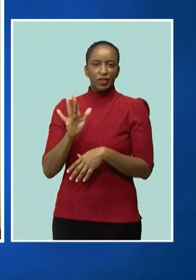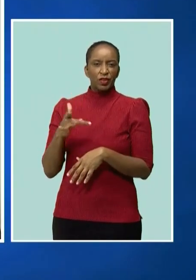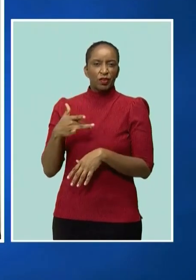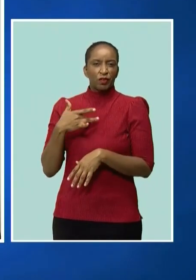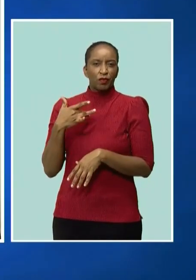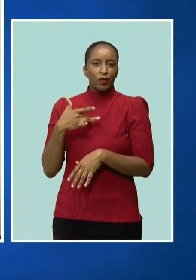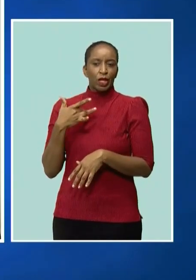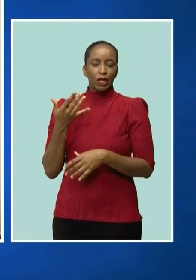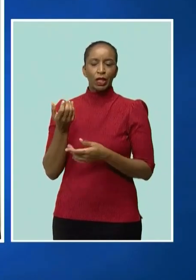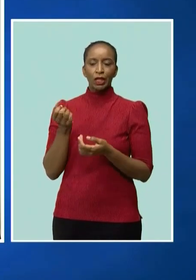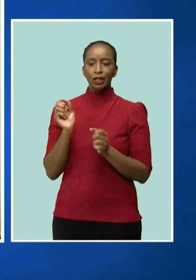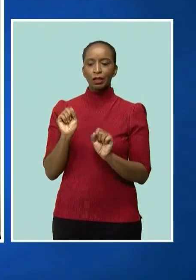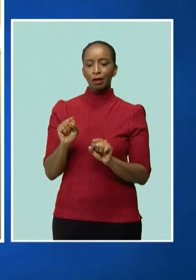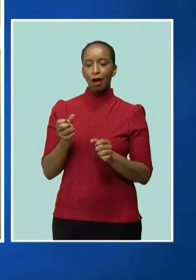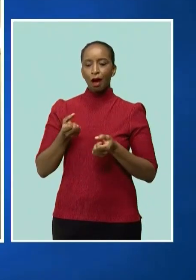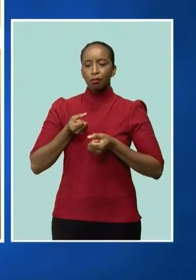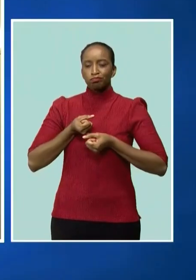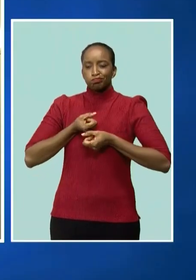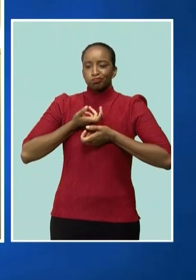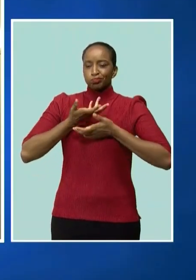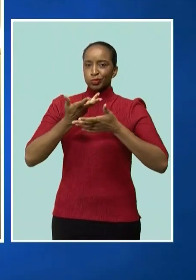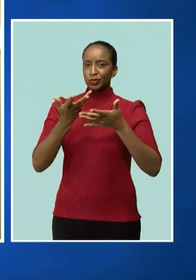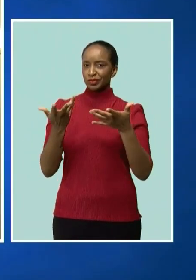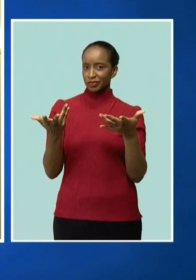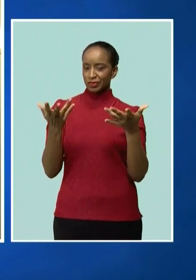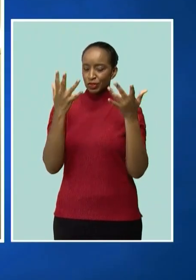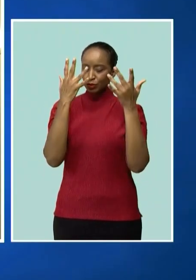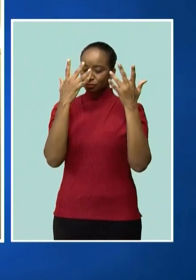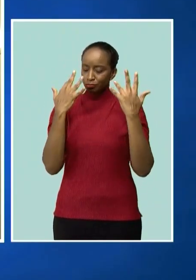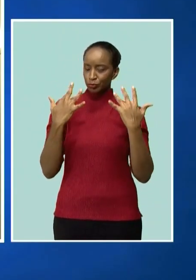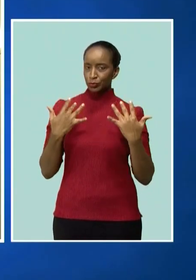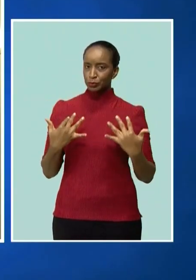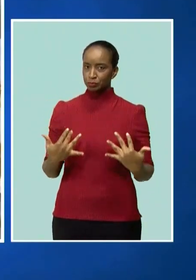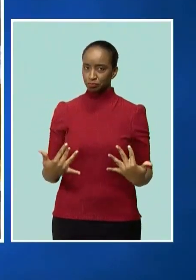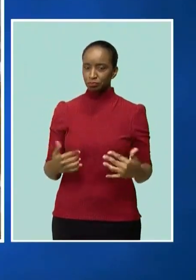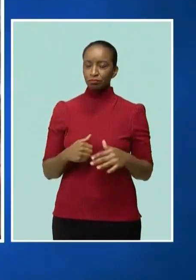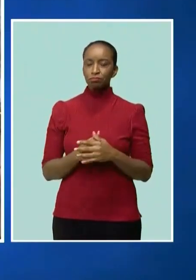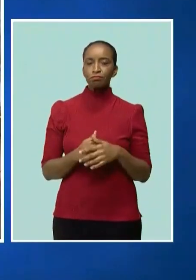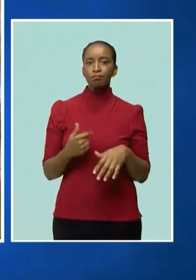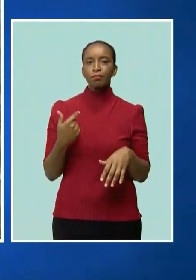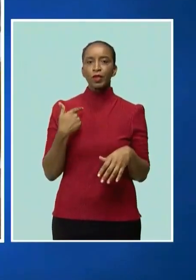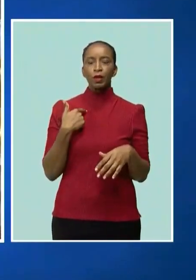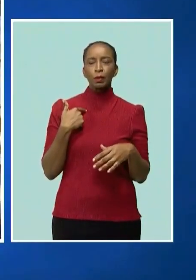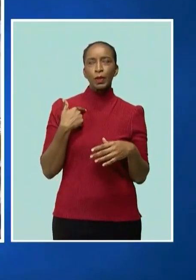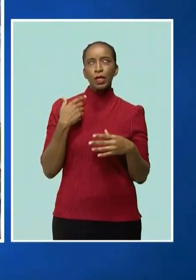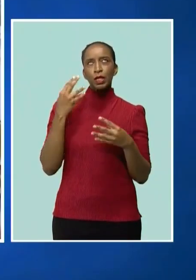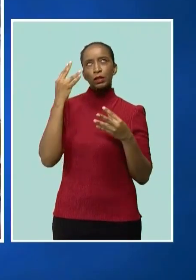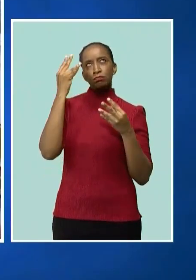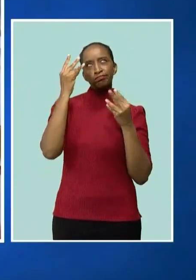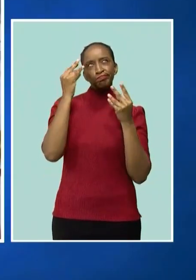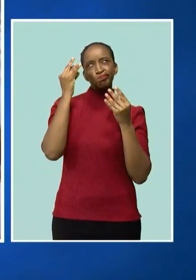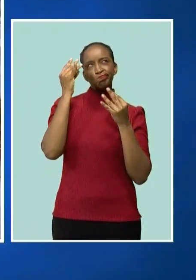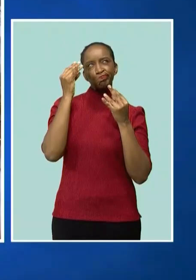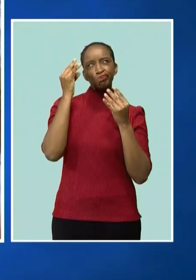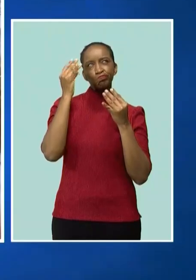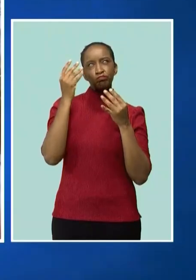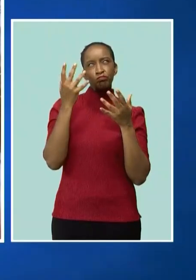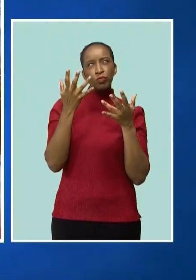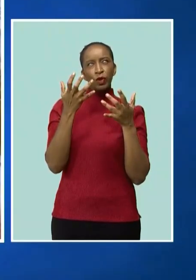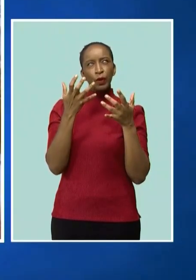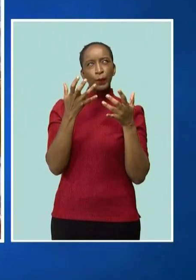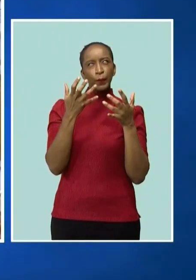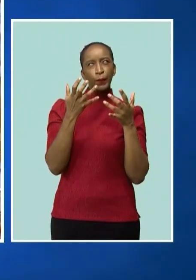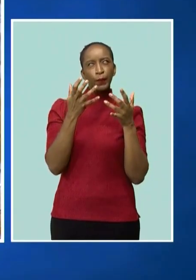truthfully. How I do my pieces is sometimes I meditate on the type of style that I want to create so that it will be